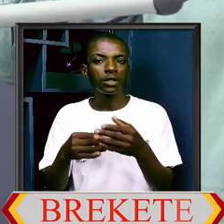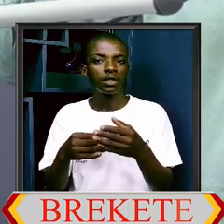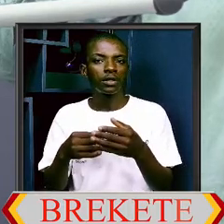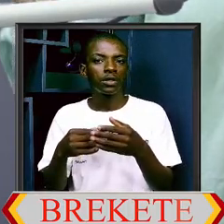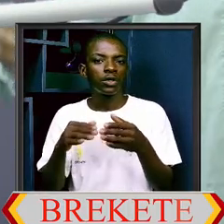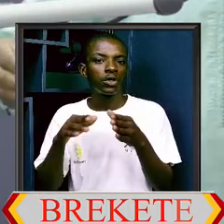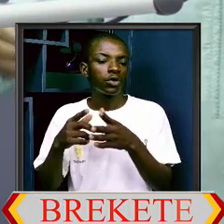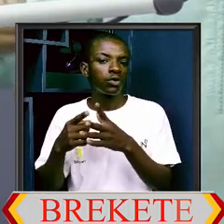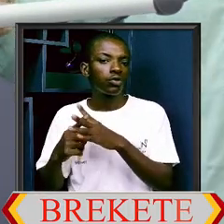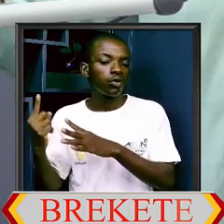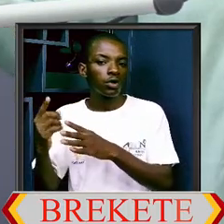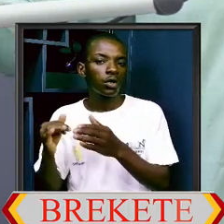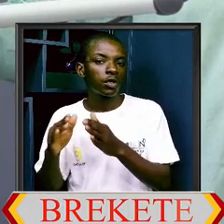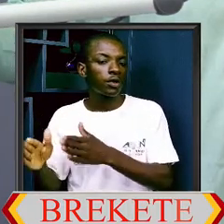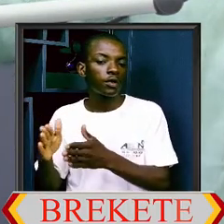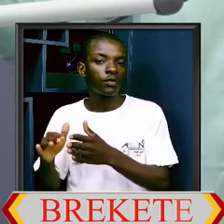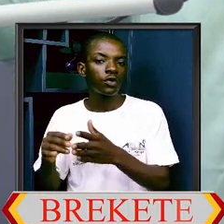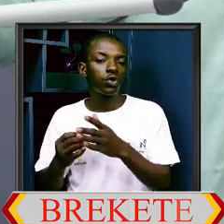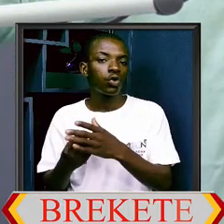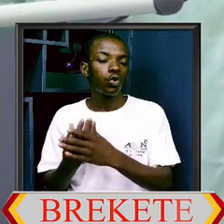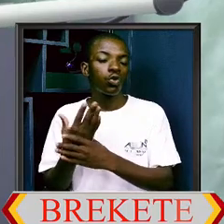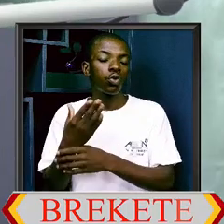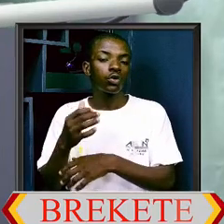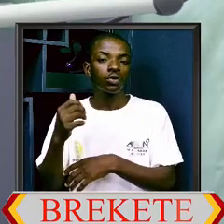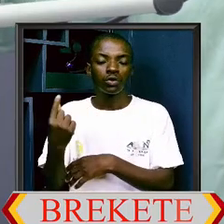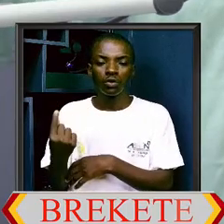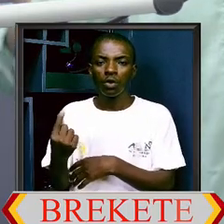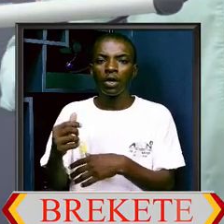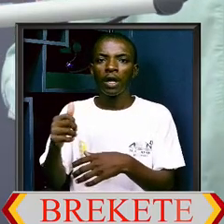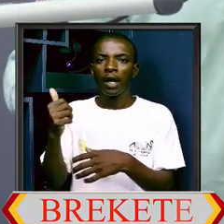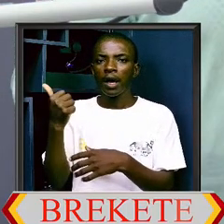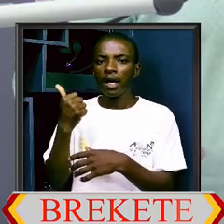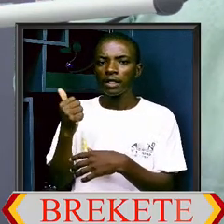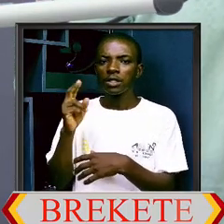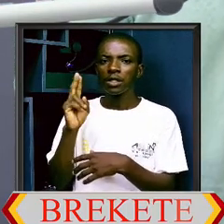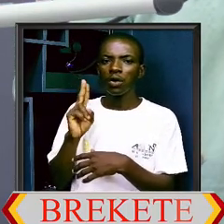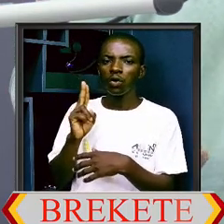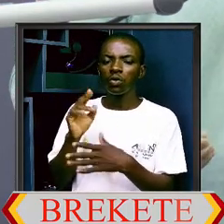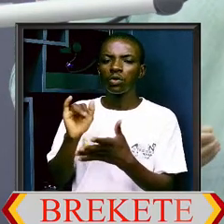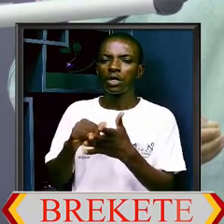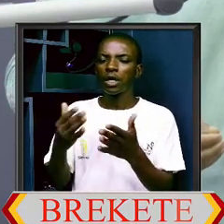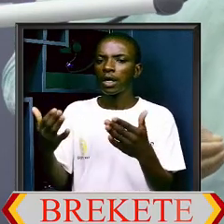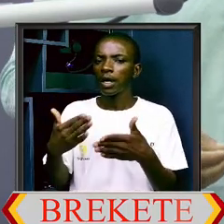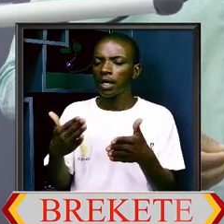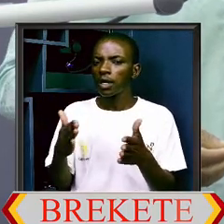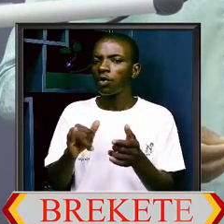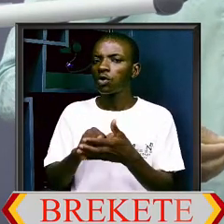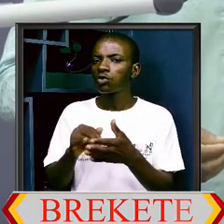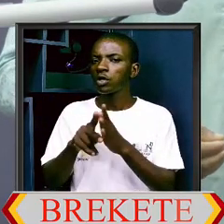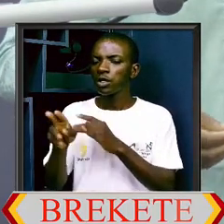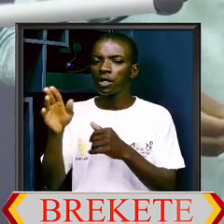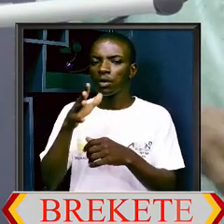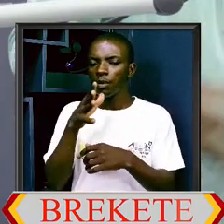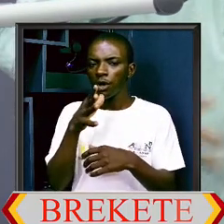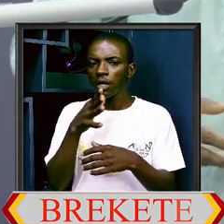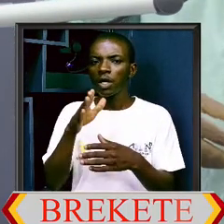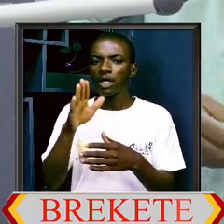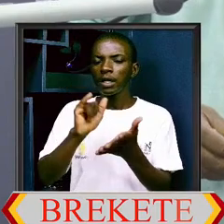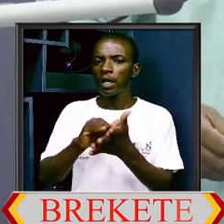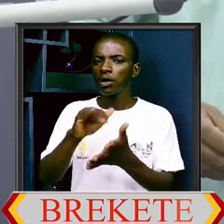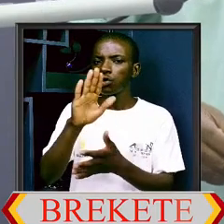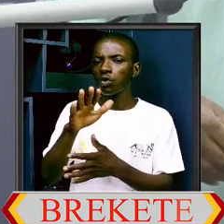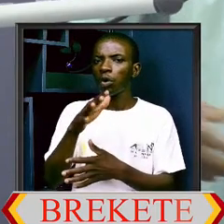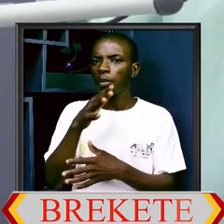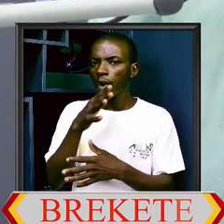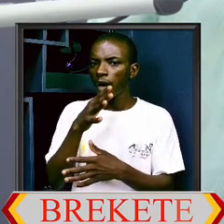Grow small then the uncles and the aunties where GA one kill the mother go come talk say Your